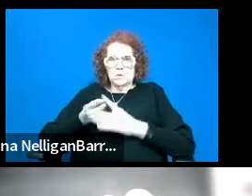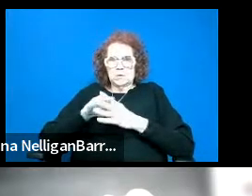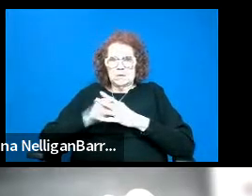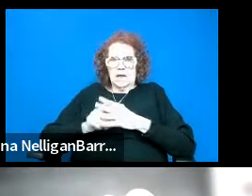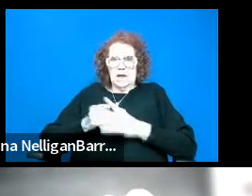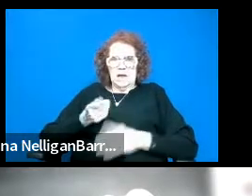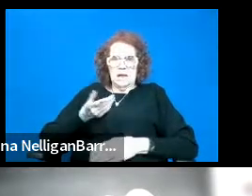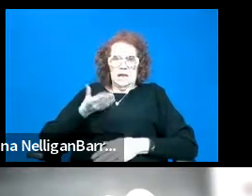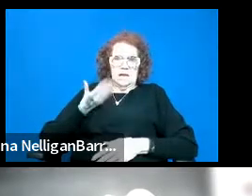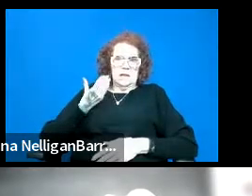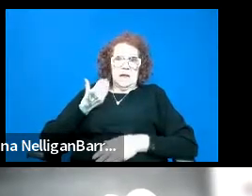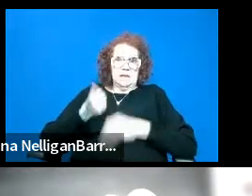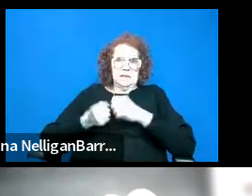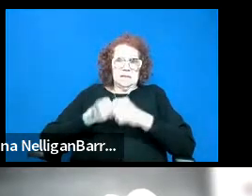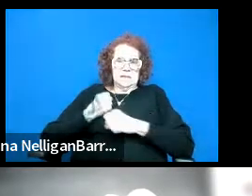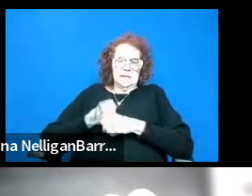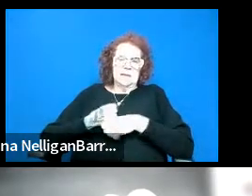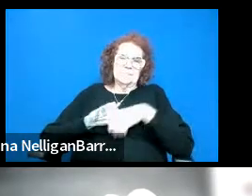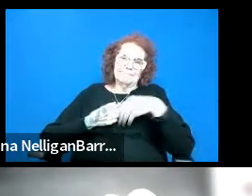are green.